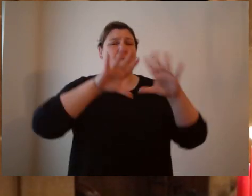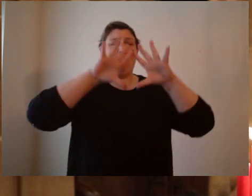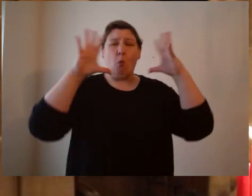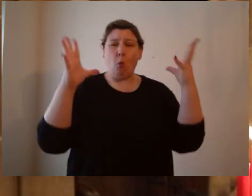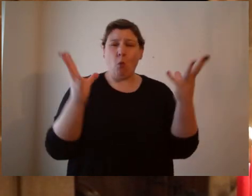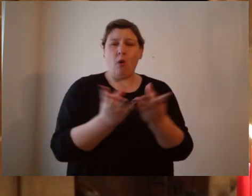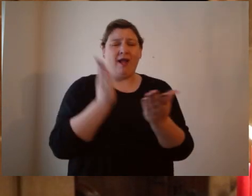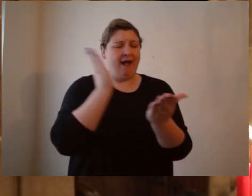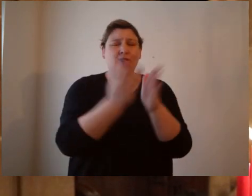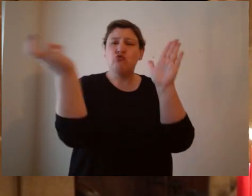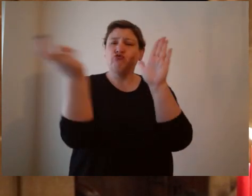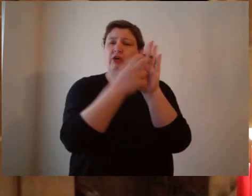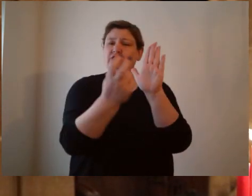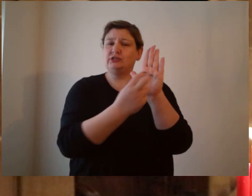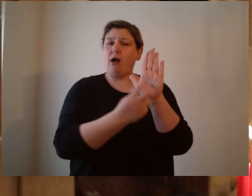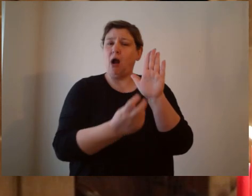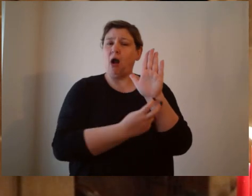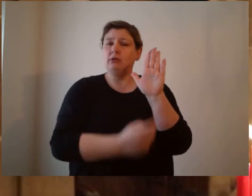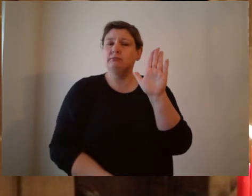world should be registered.